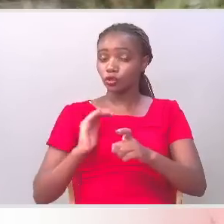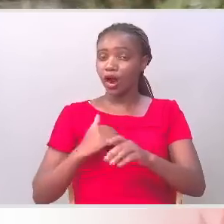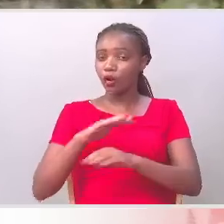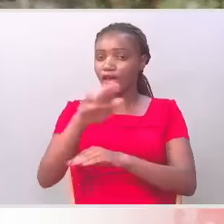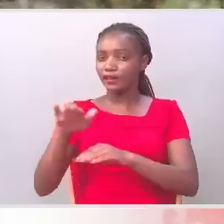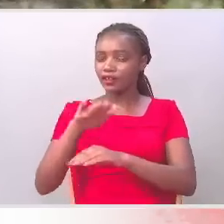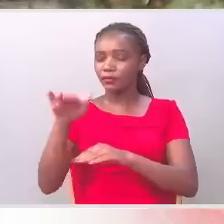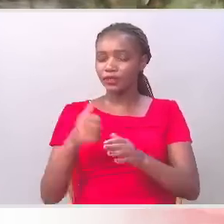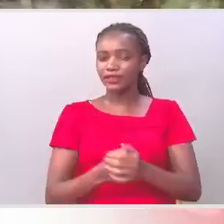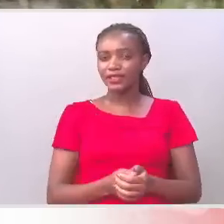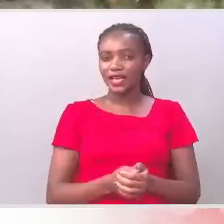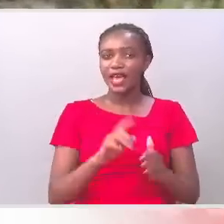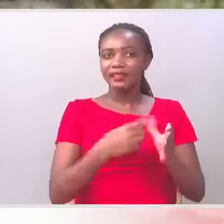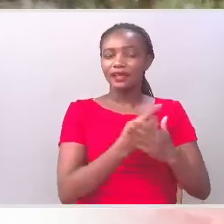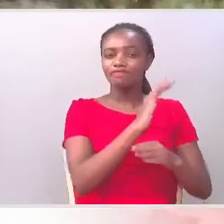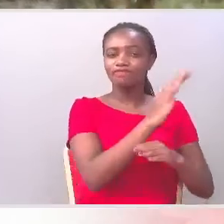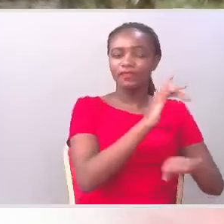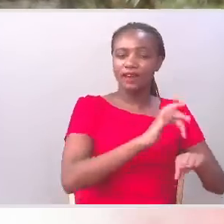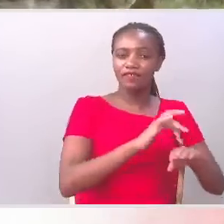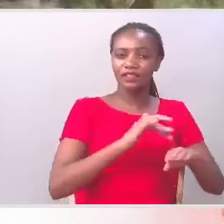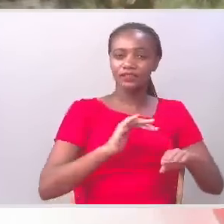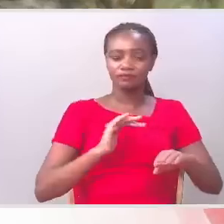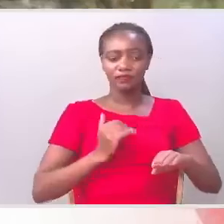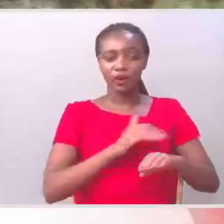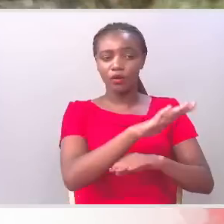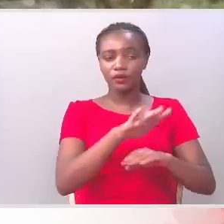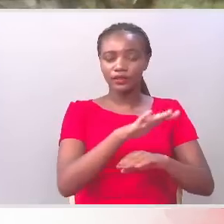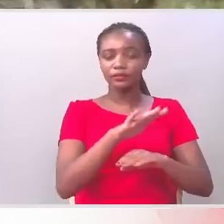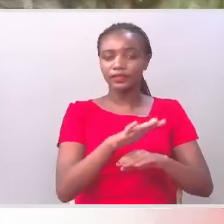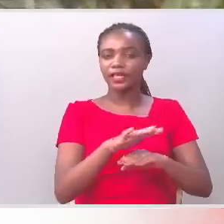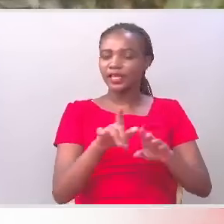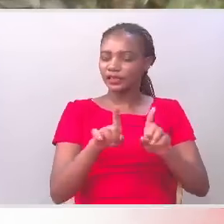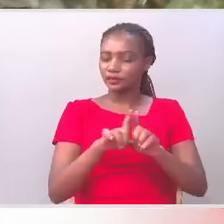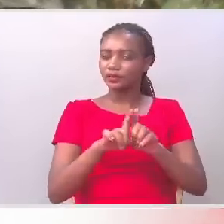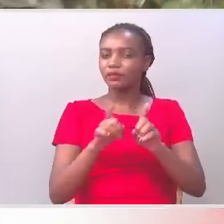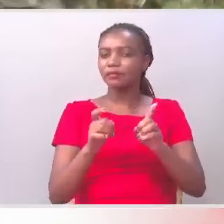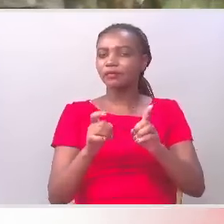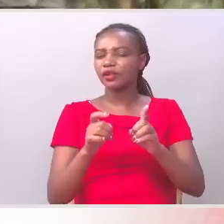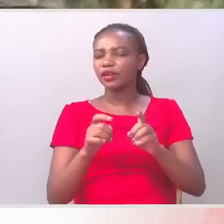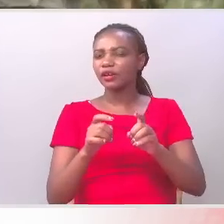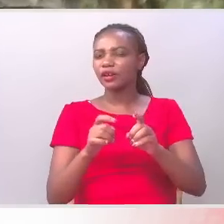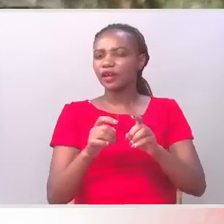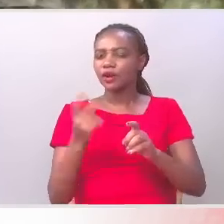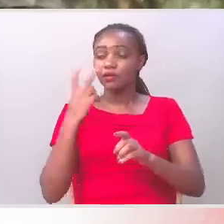And Opuntia affects not just Loisaba, it's right across the Mogogodo area of Laikipia. We're seeing it in